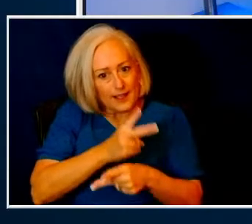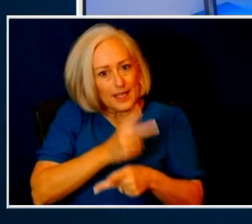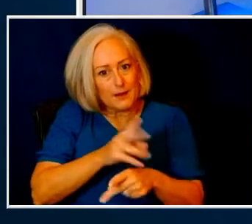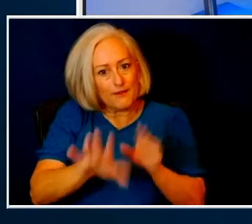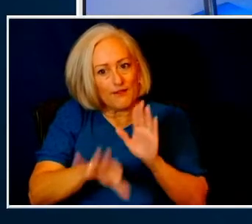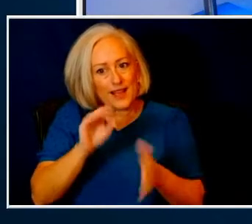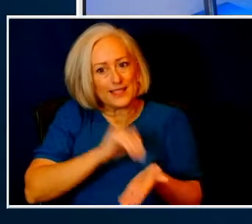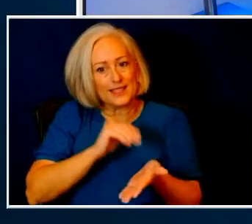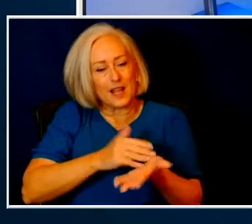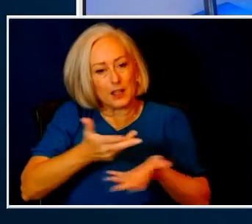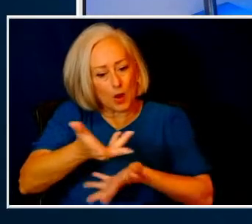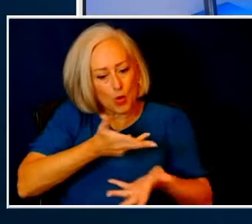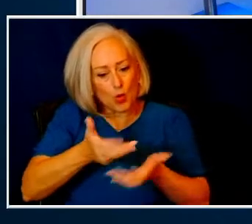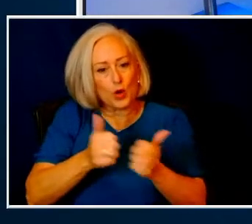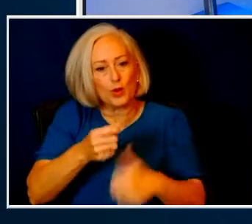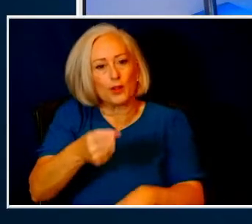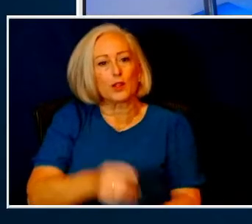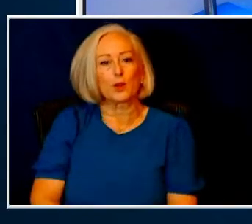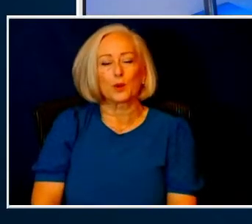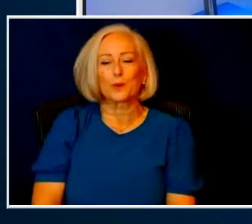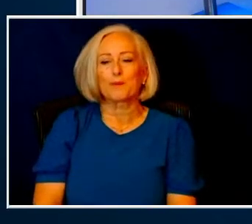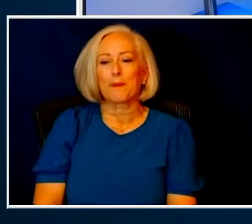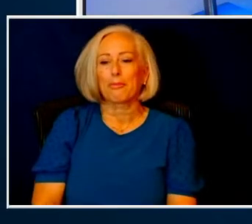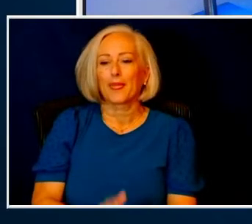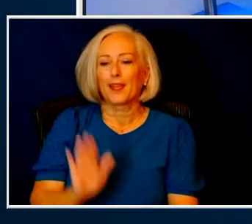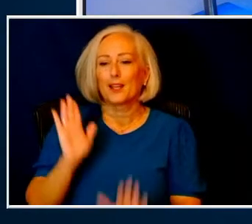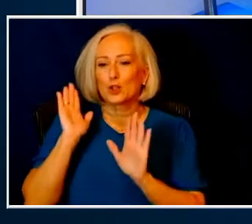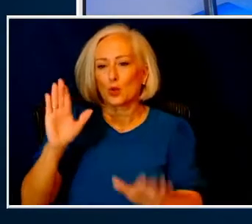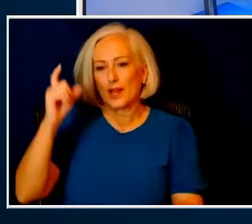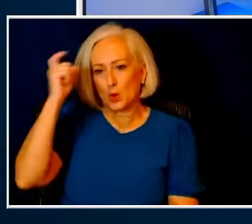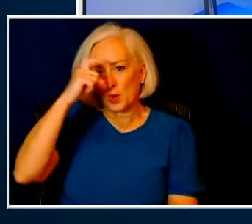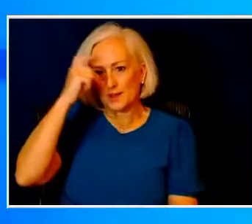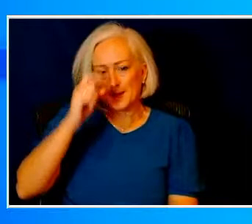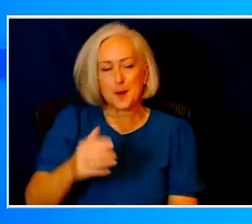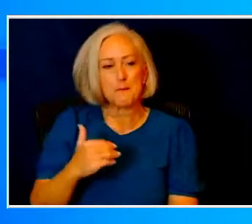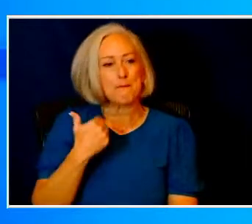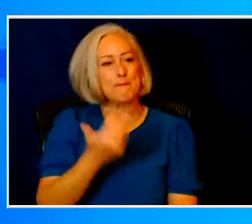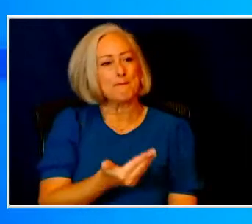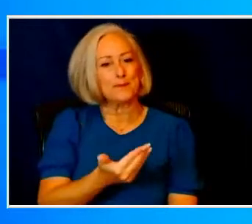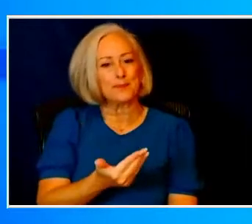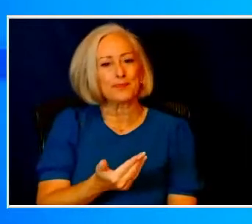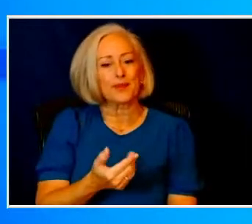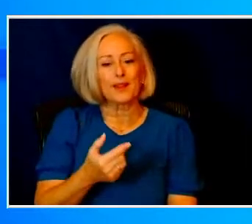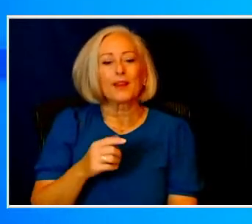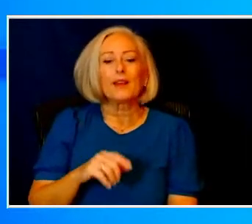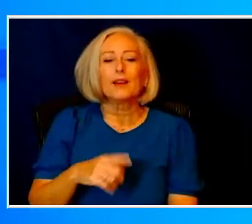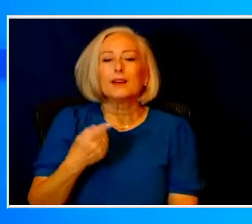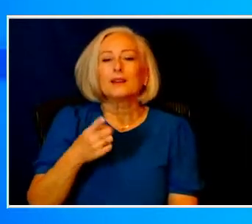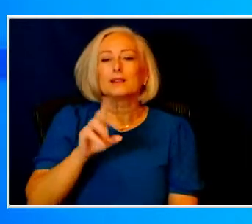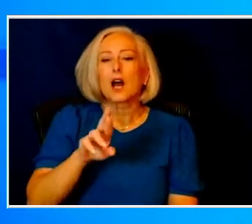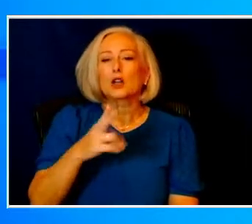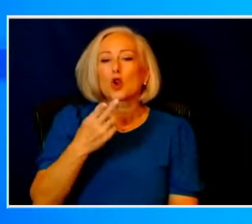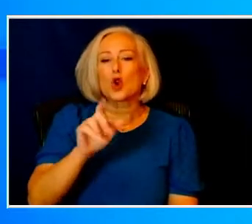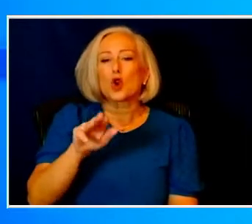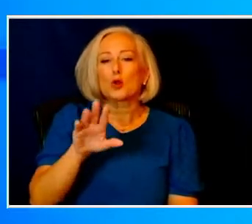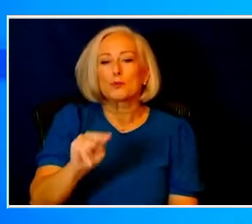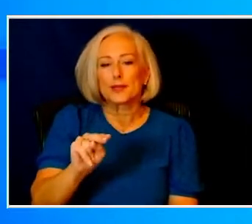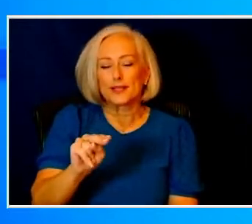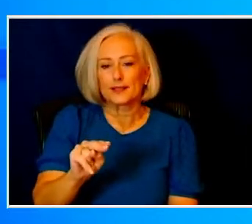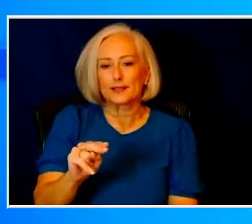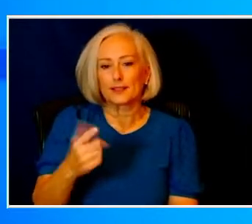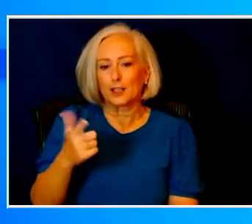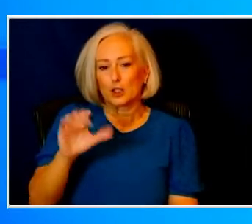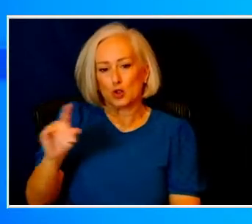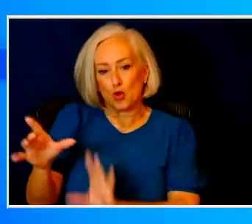right. Great wisdom. Dr. Herman. Yeah, probably two things, like Georgia mentioned, or you all mentioned, come